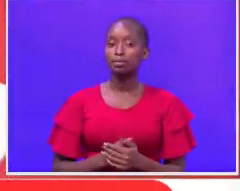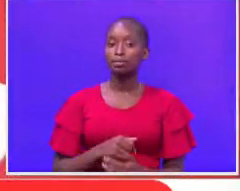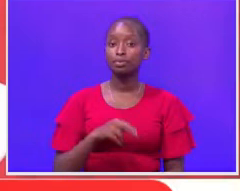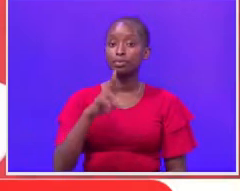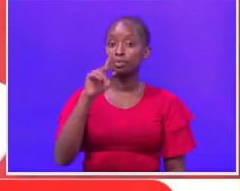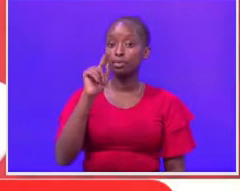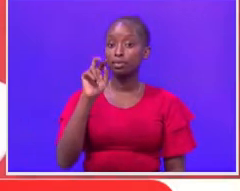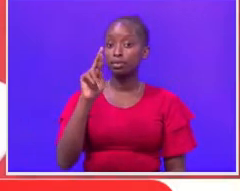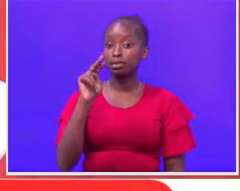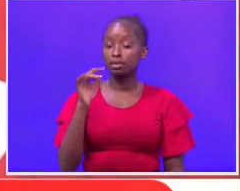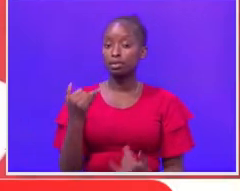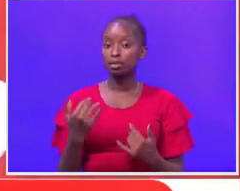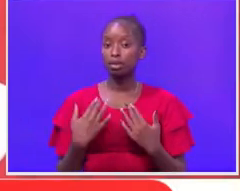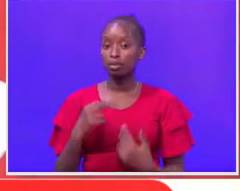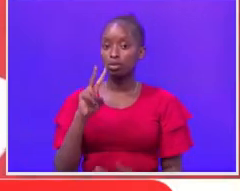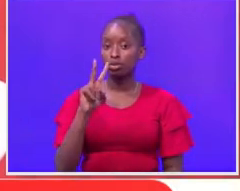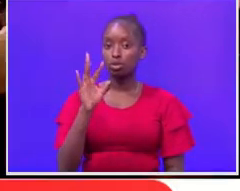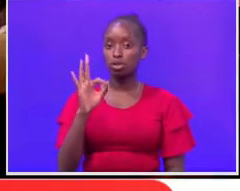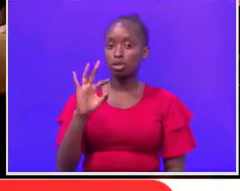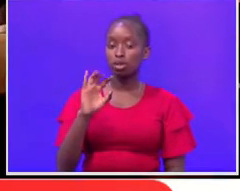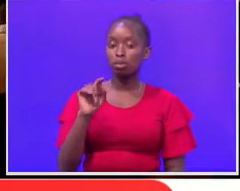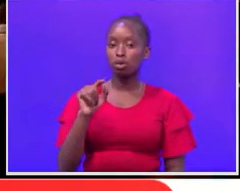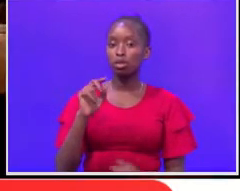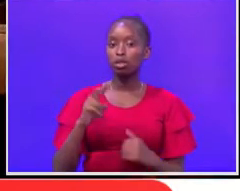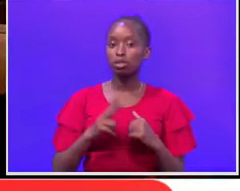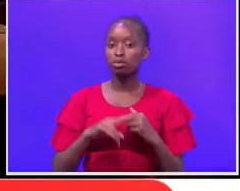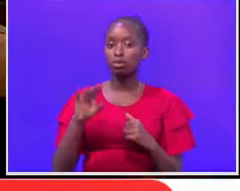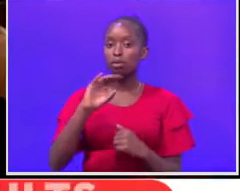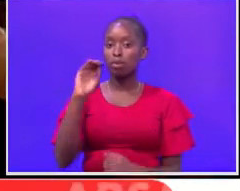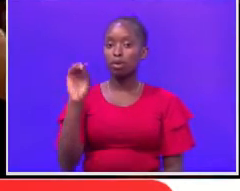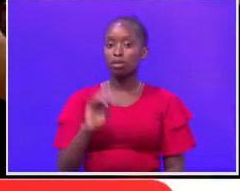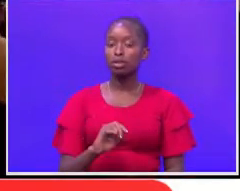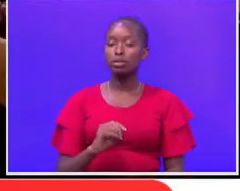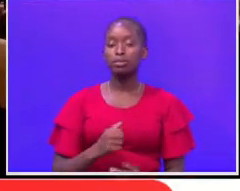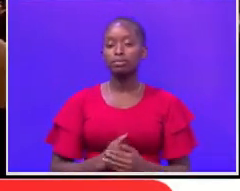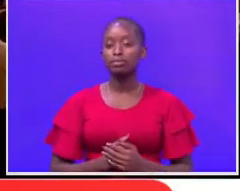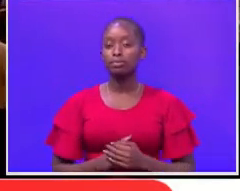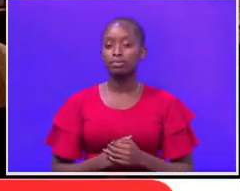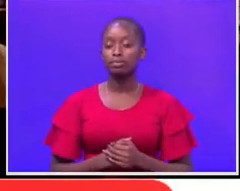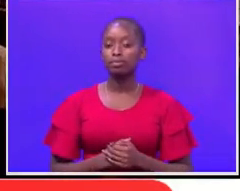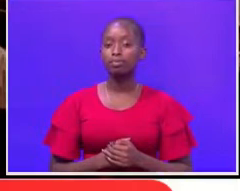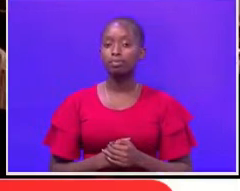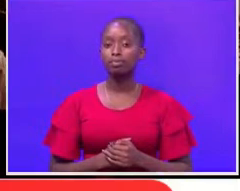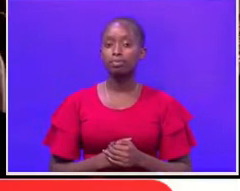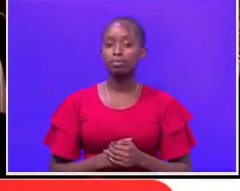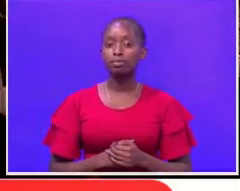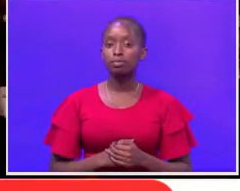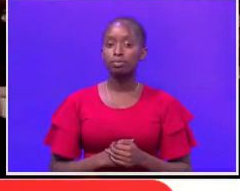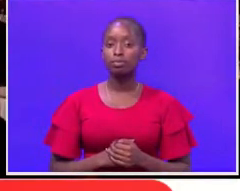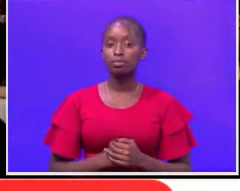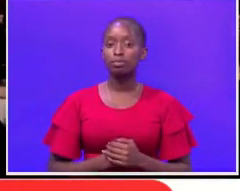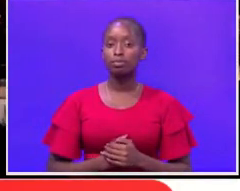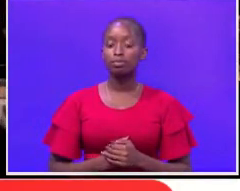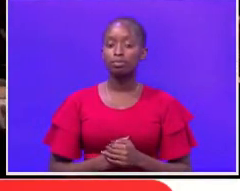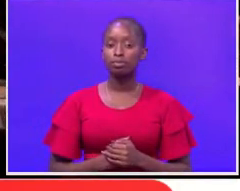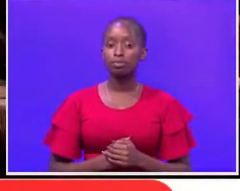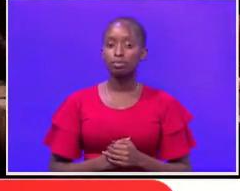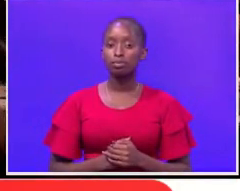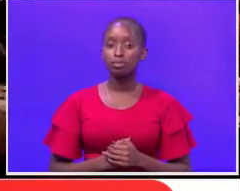now at 23.7%. Hibak Said for TV47.